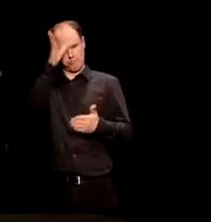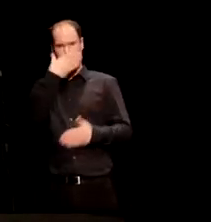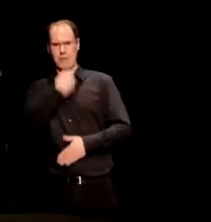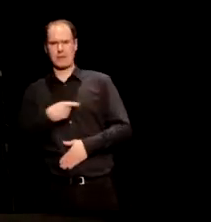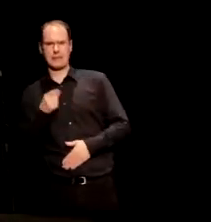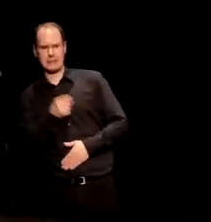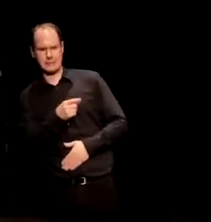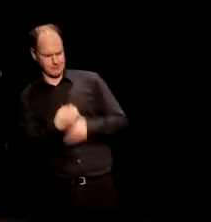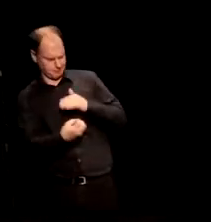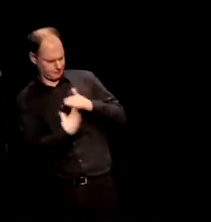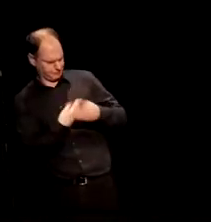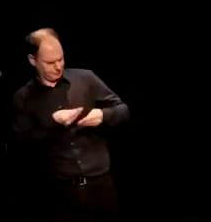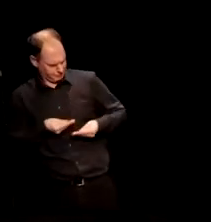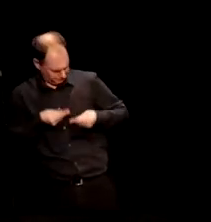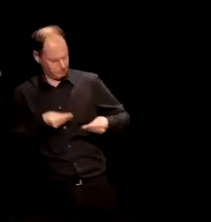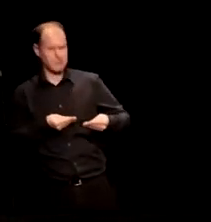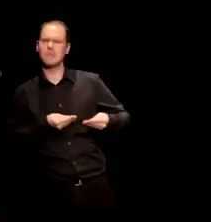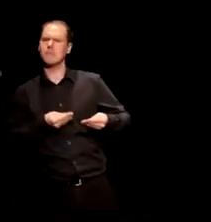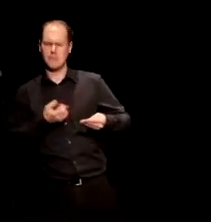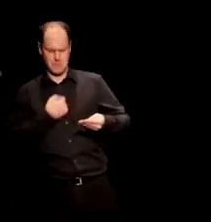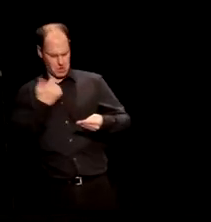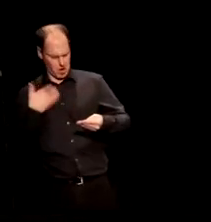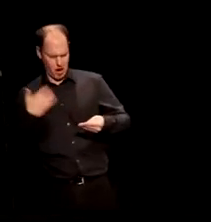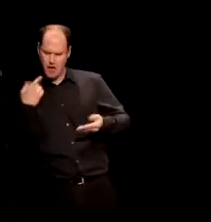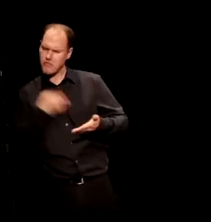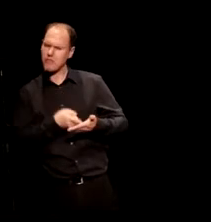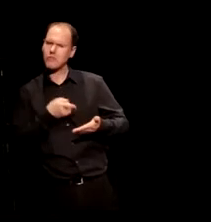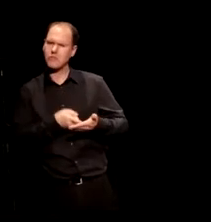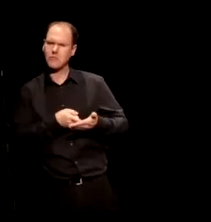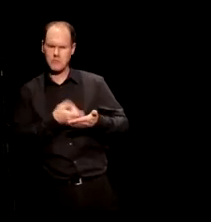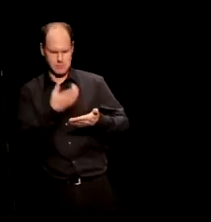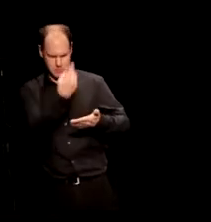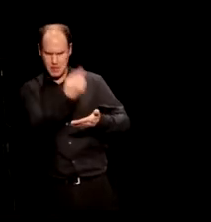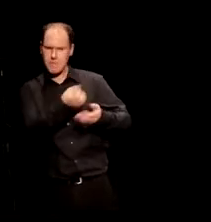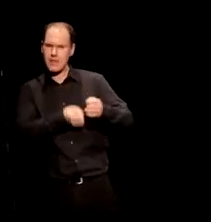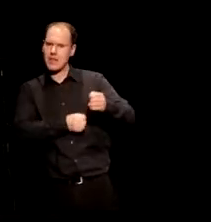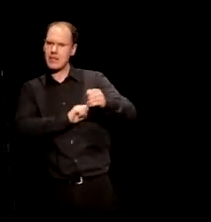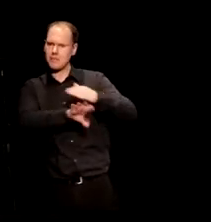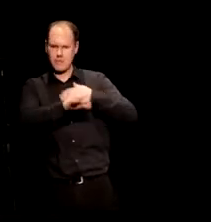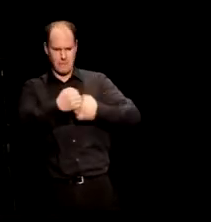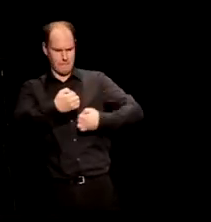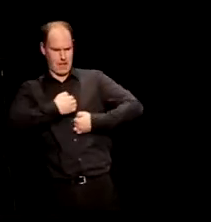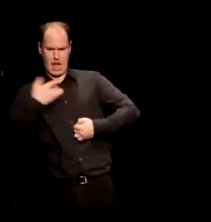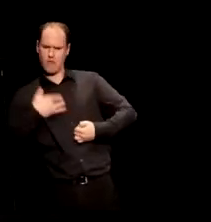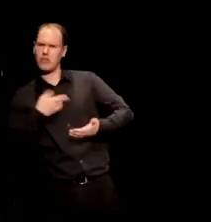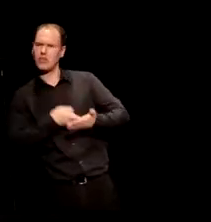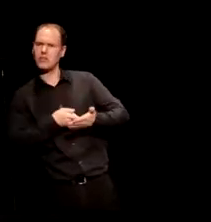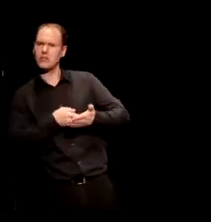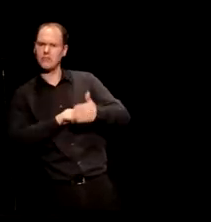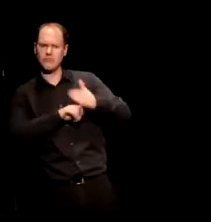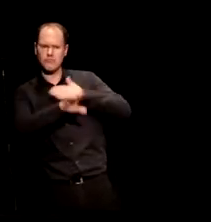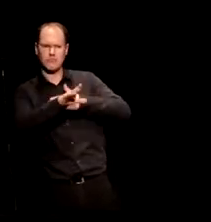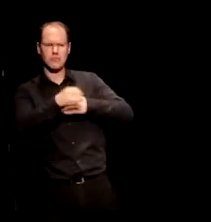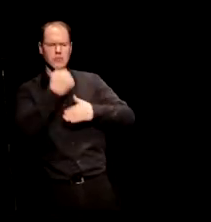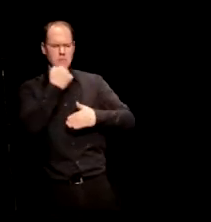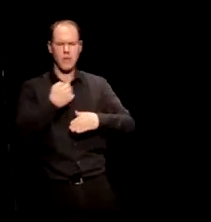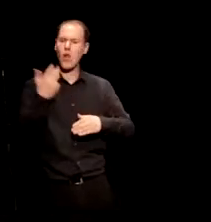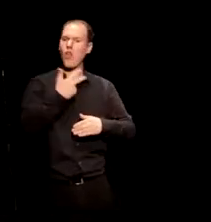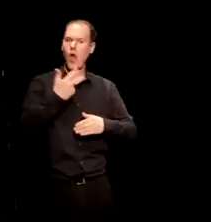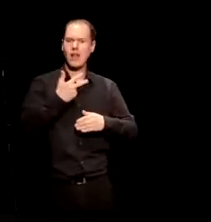sent my address at once to detectives, box 13, Gatorville,